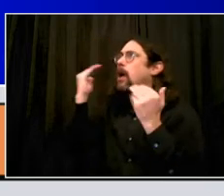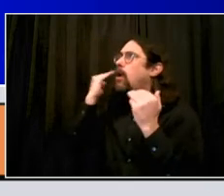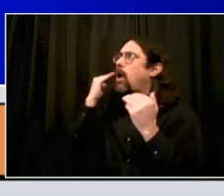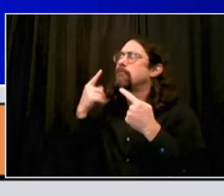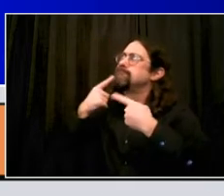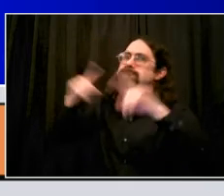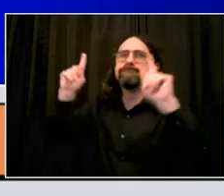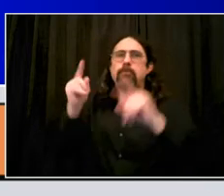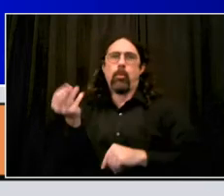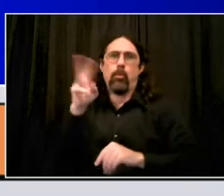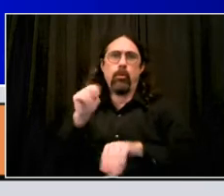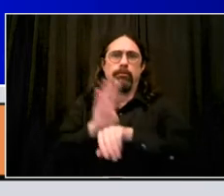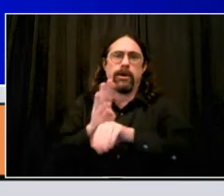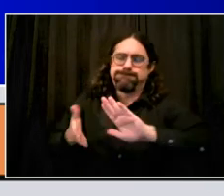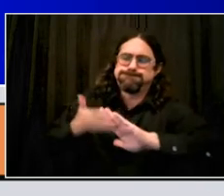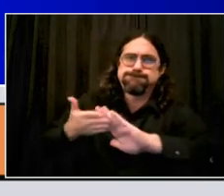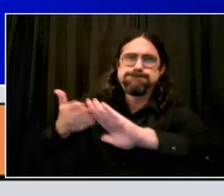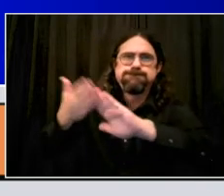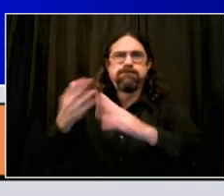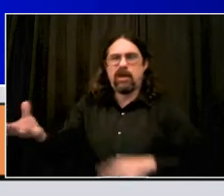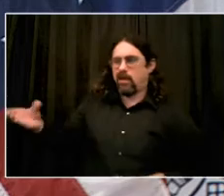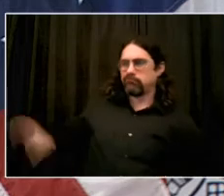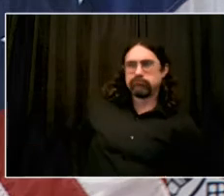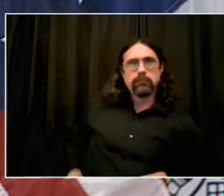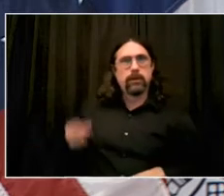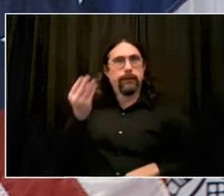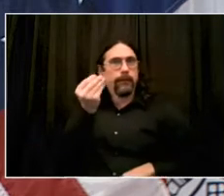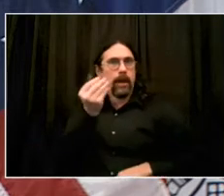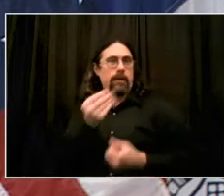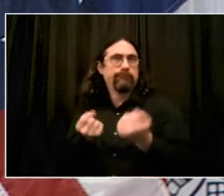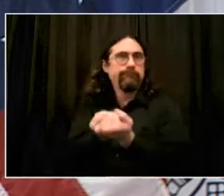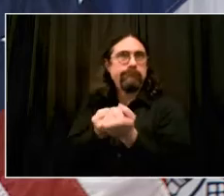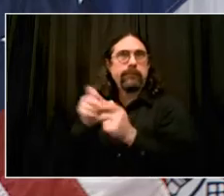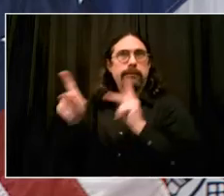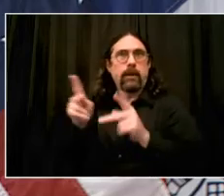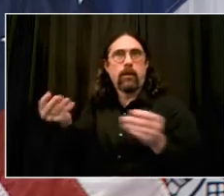got a video here to introduce this new concept. Let's look at the video.